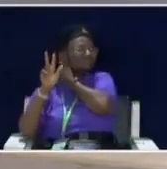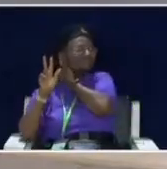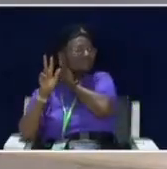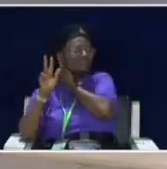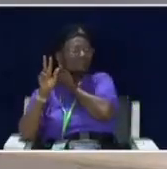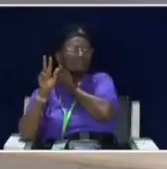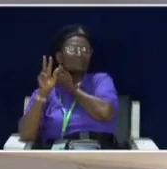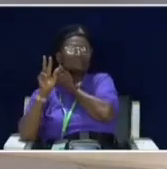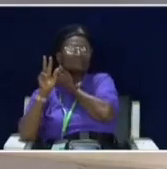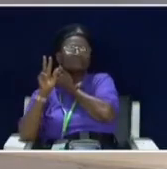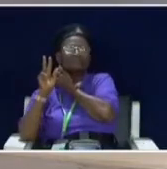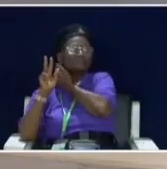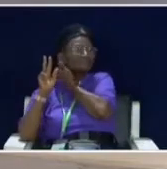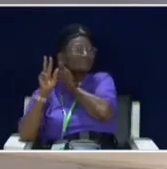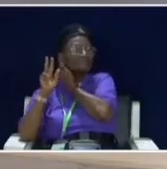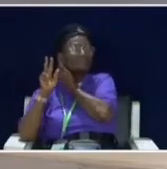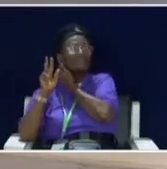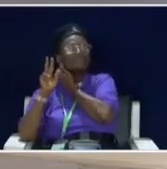3.